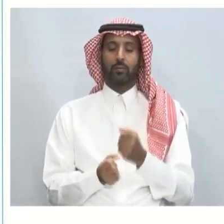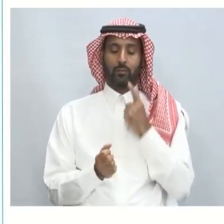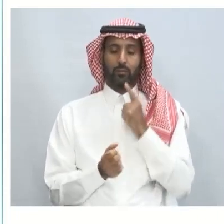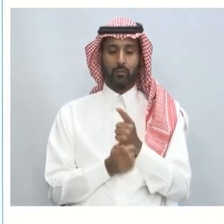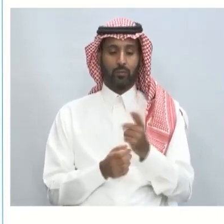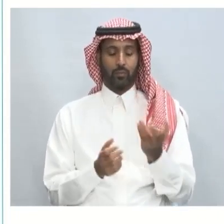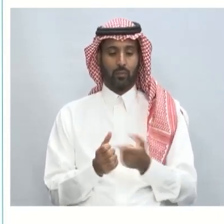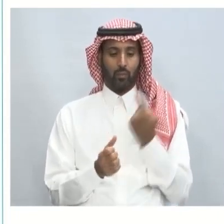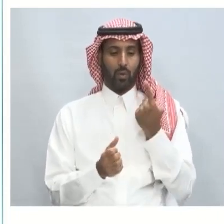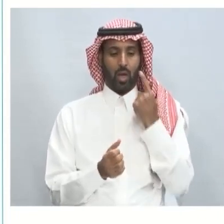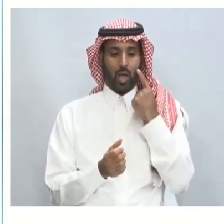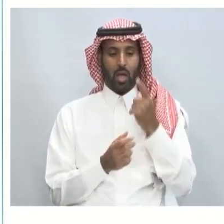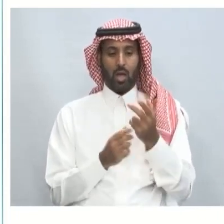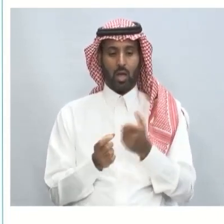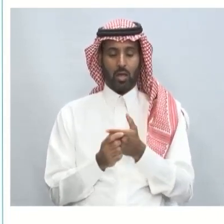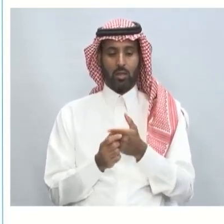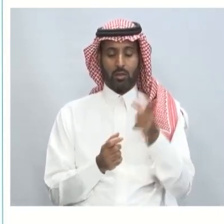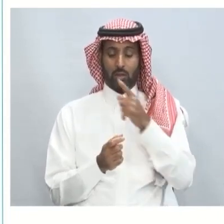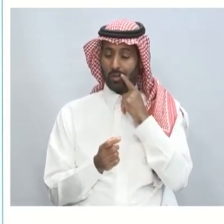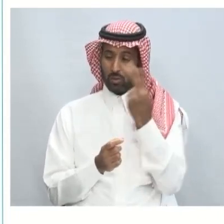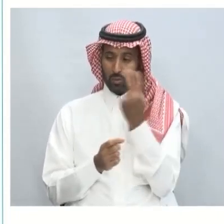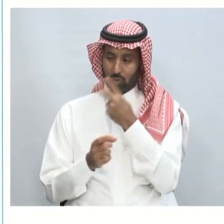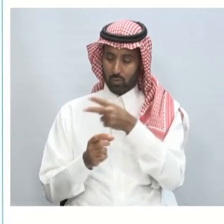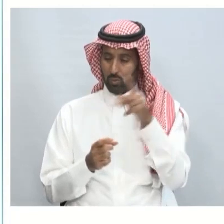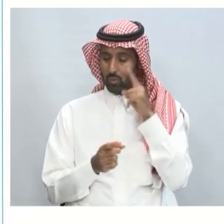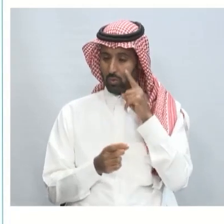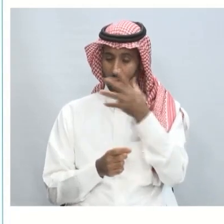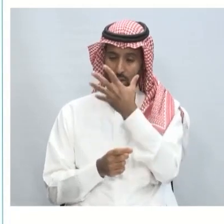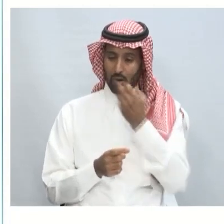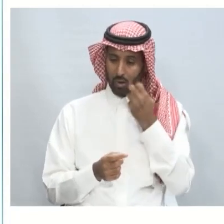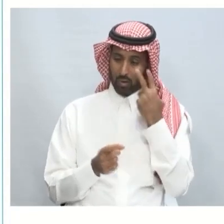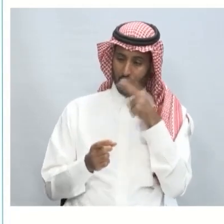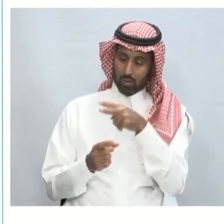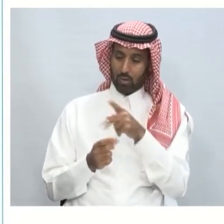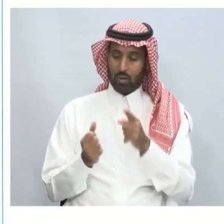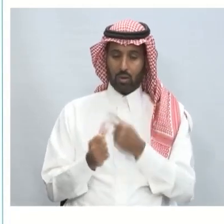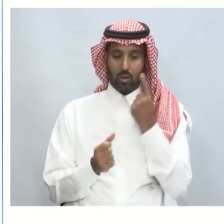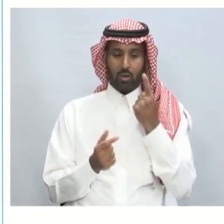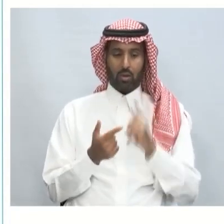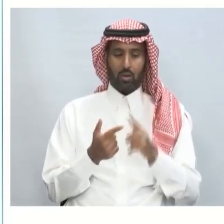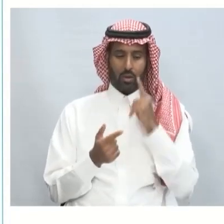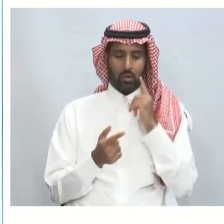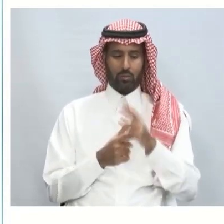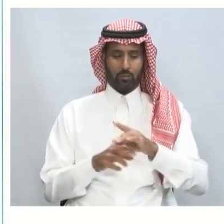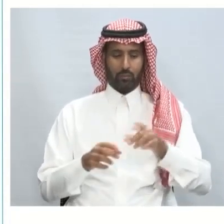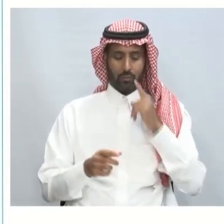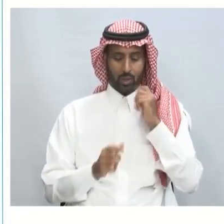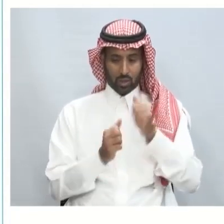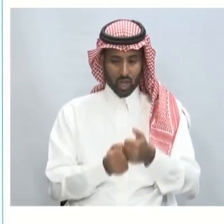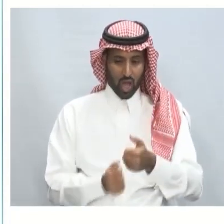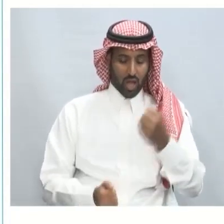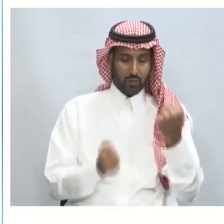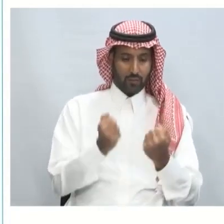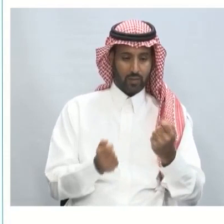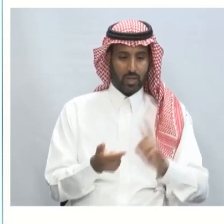zoologist. Number two, race car driver. Number three, screenwriter. Number four, social worker. Number five,